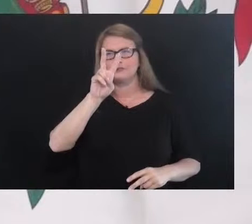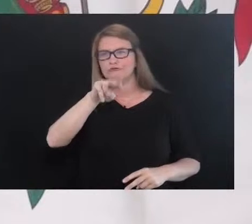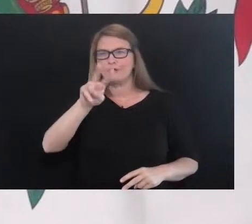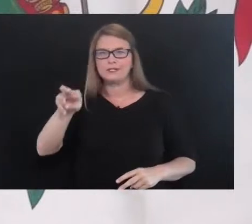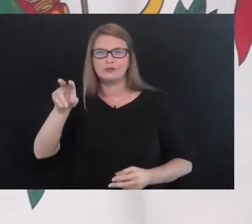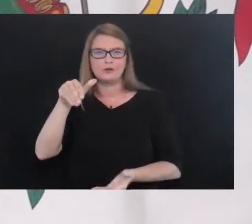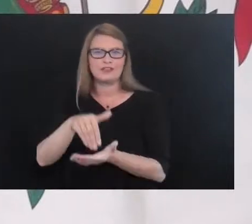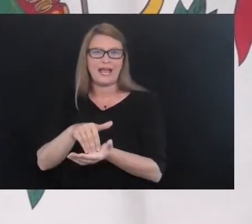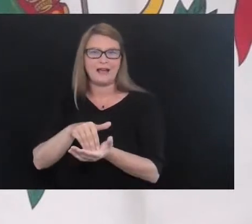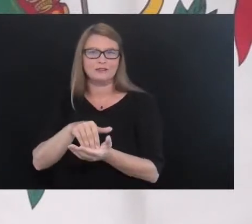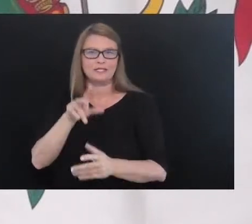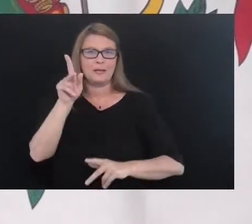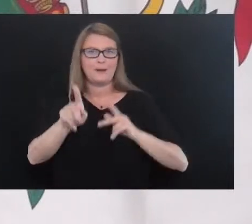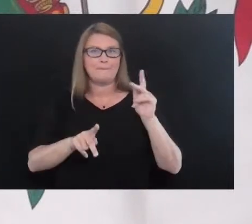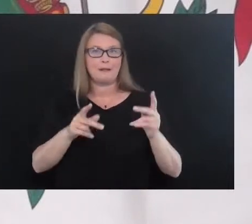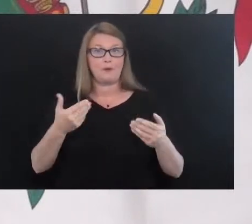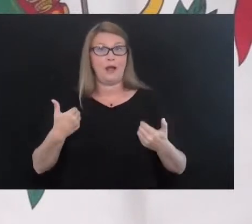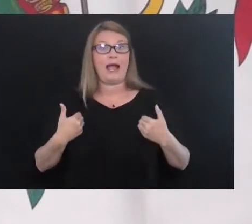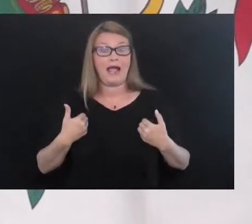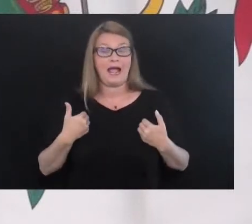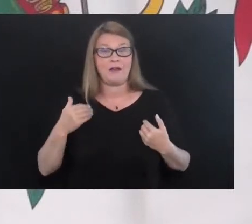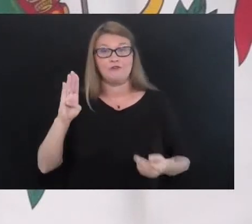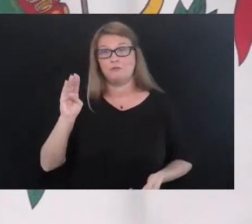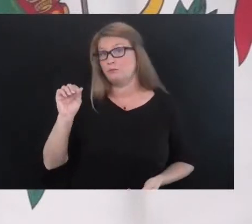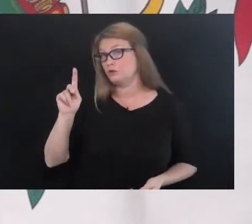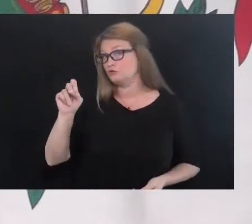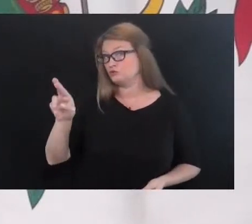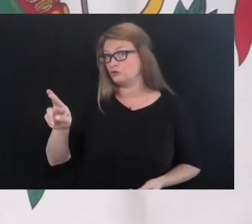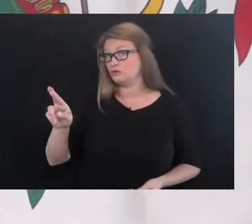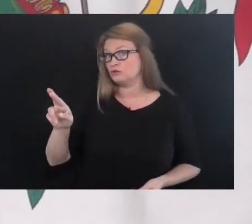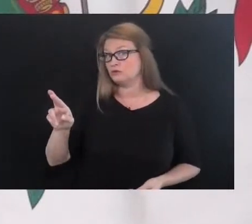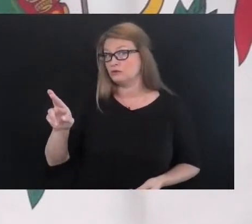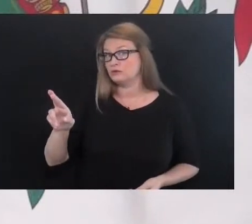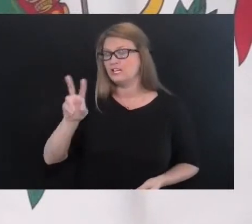222,000 now have received their first booster shot, or their booster shot.